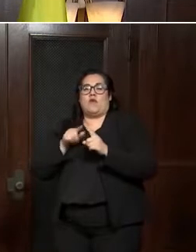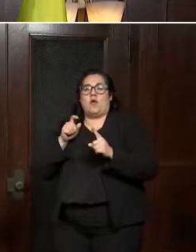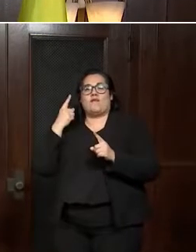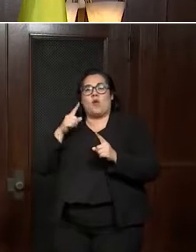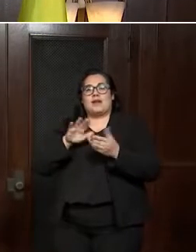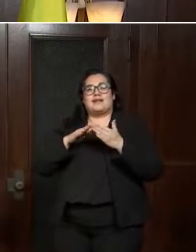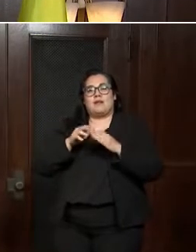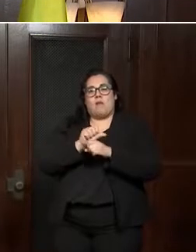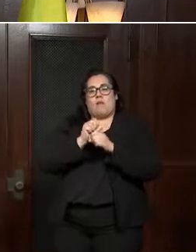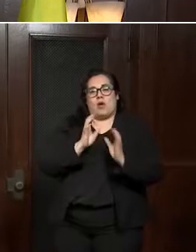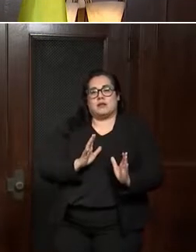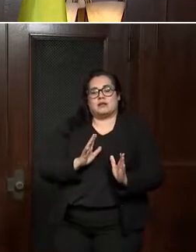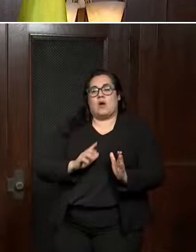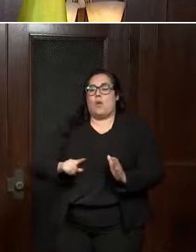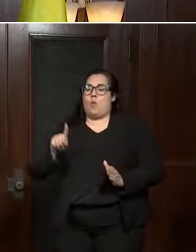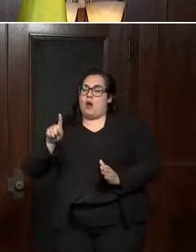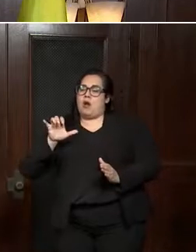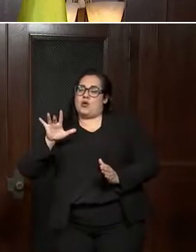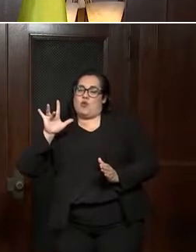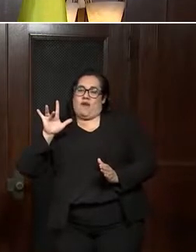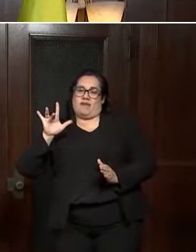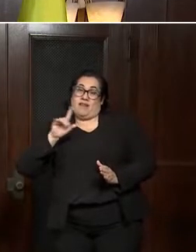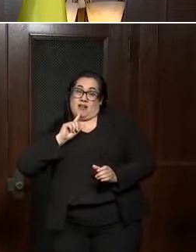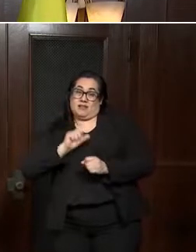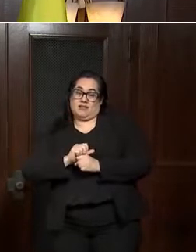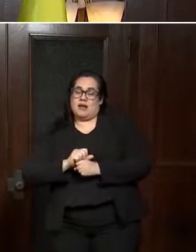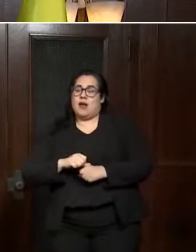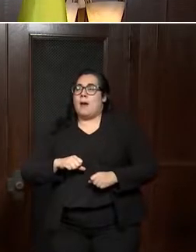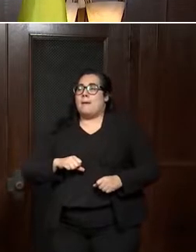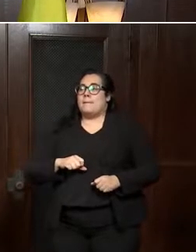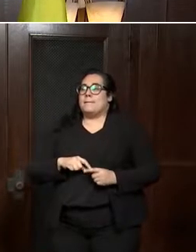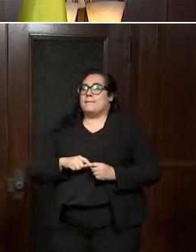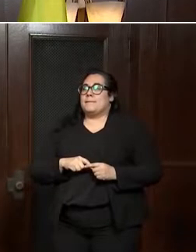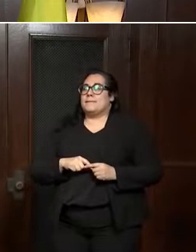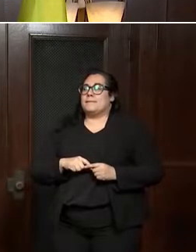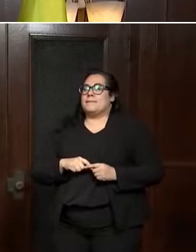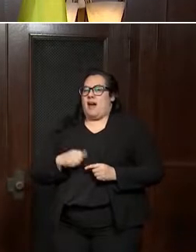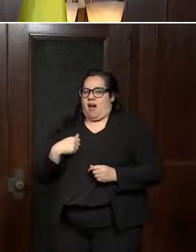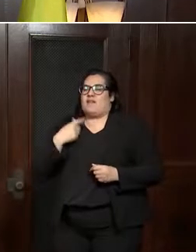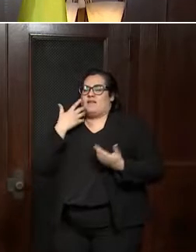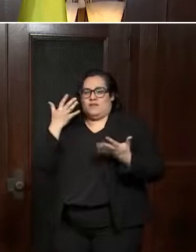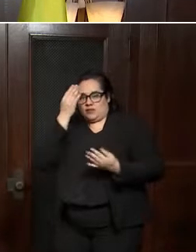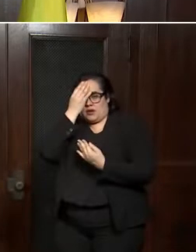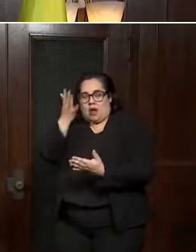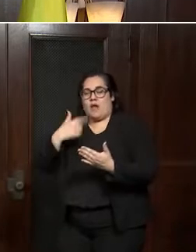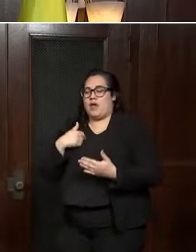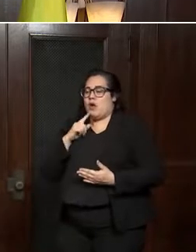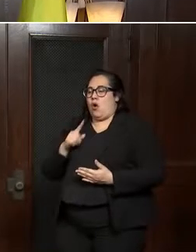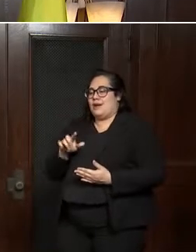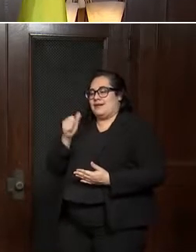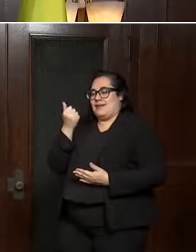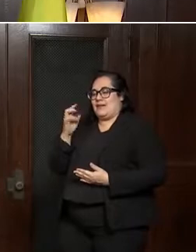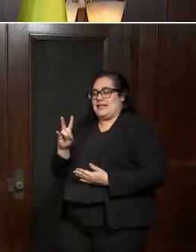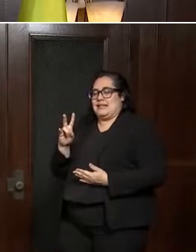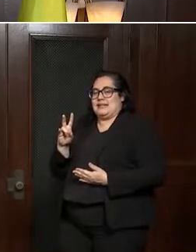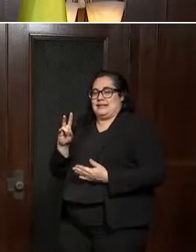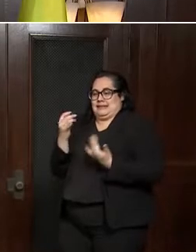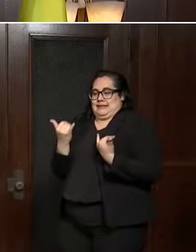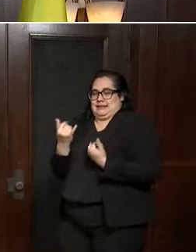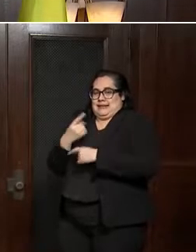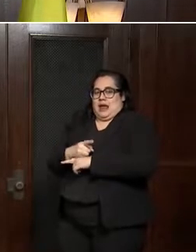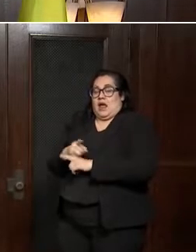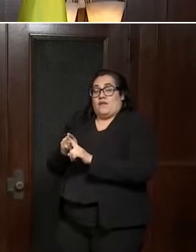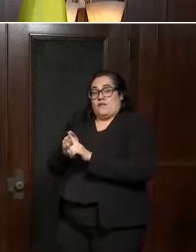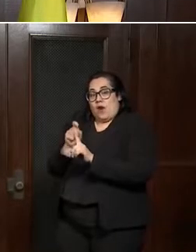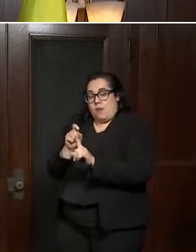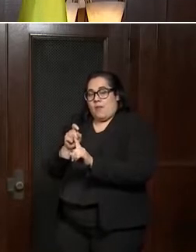employees, 125 to be exact. As I've shared with you, there are 17 cases today